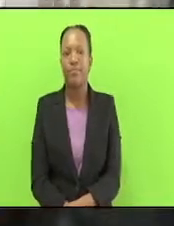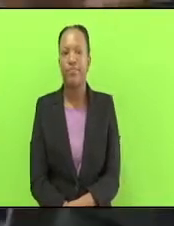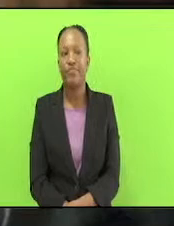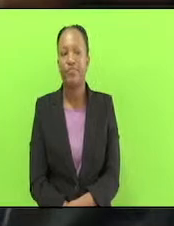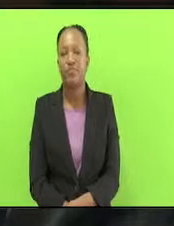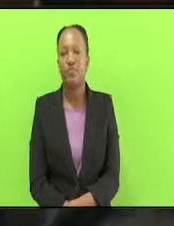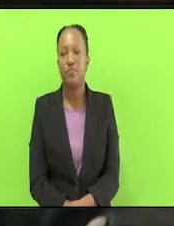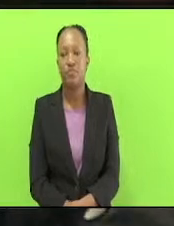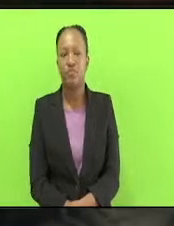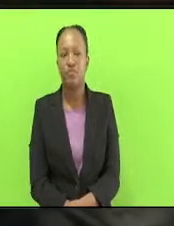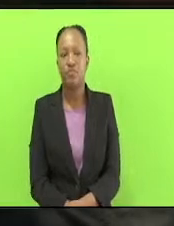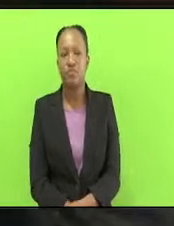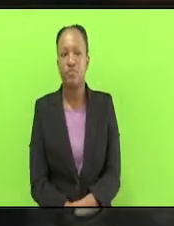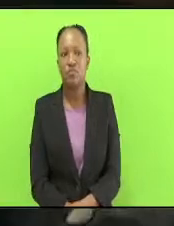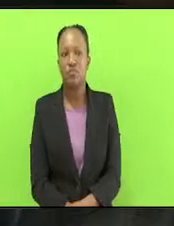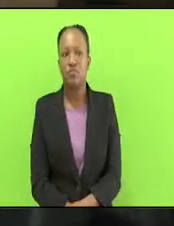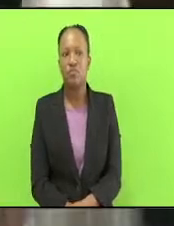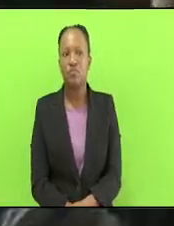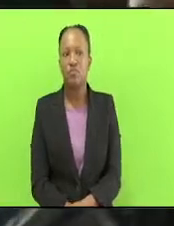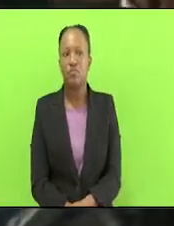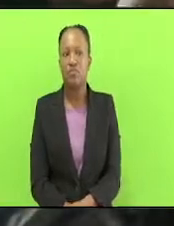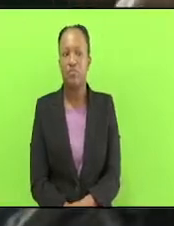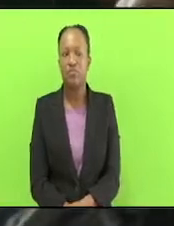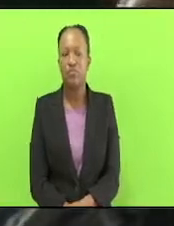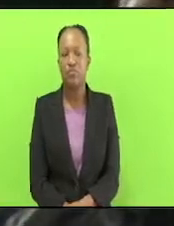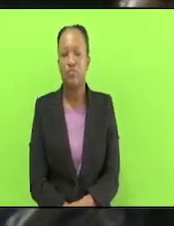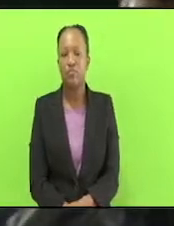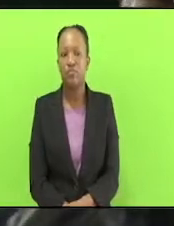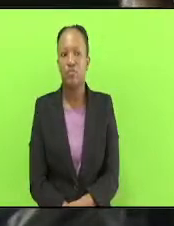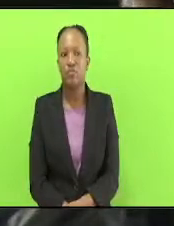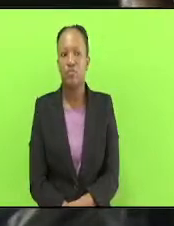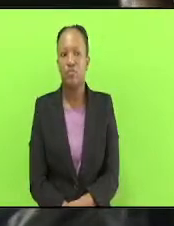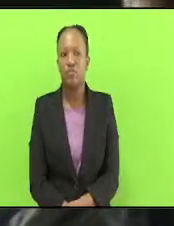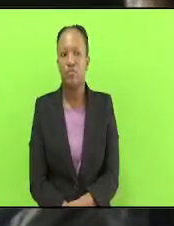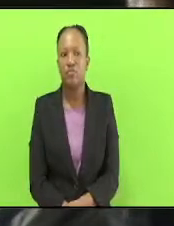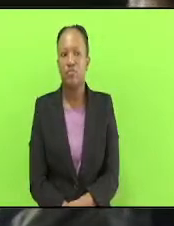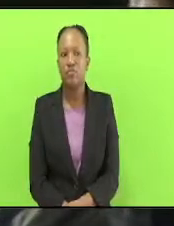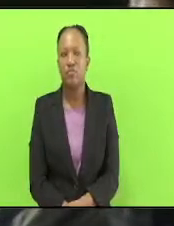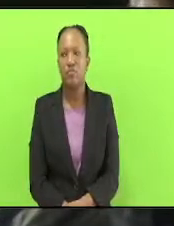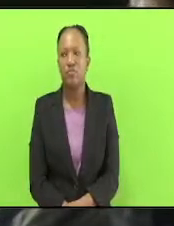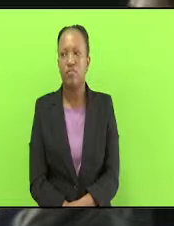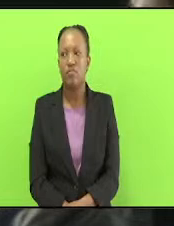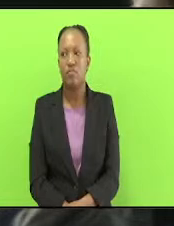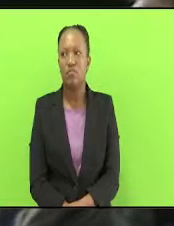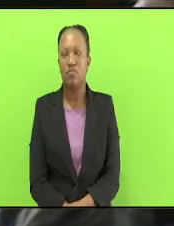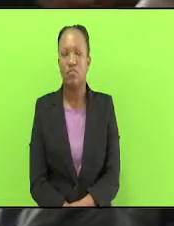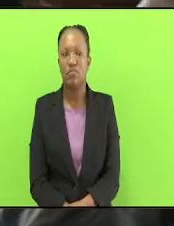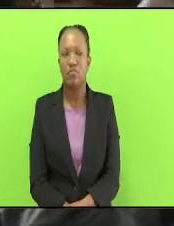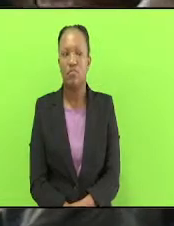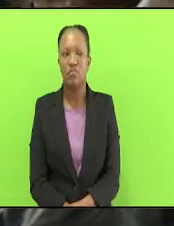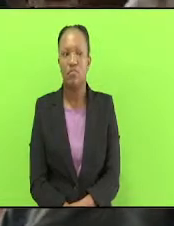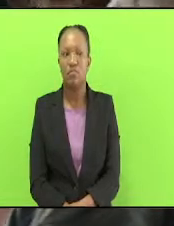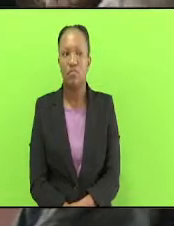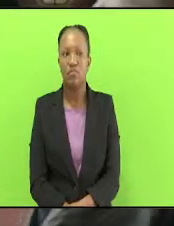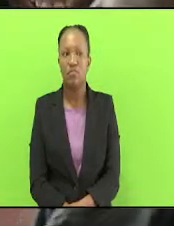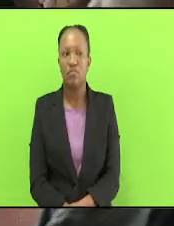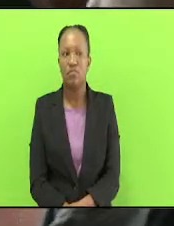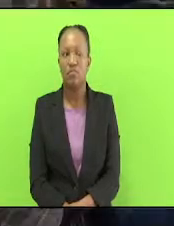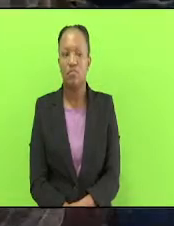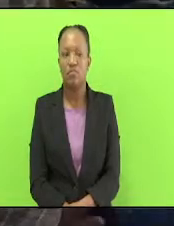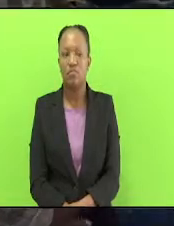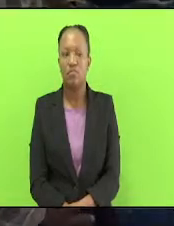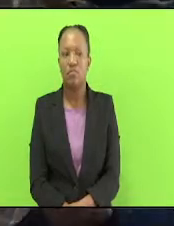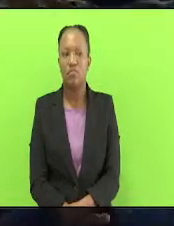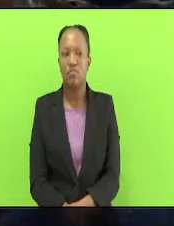it worries me that I cannot contribute to put food on the table because my father is an elderly.